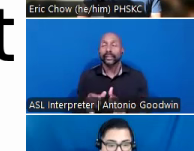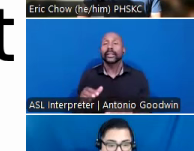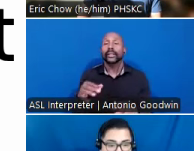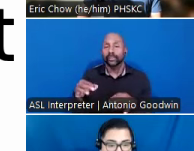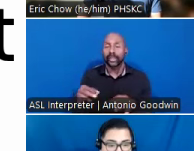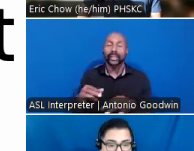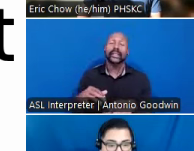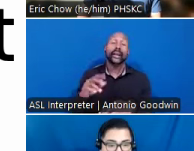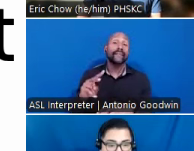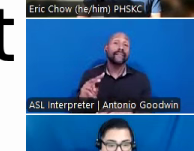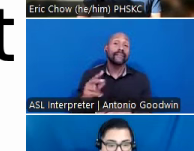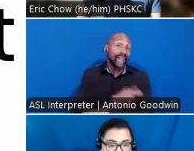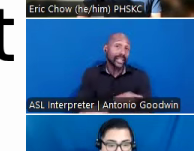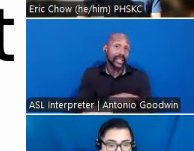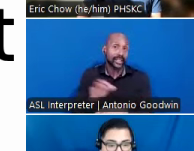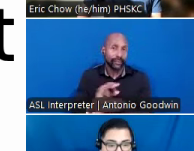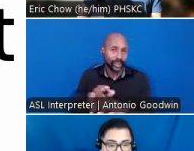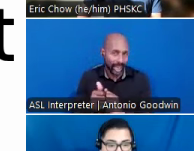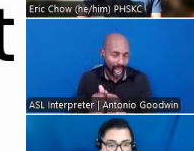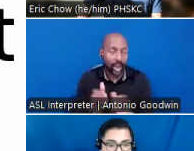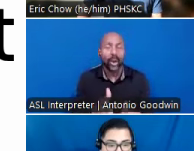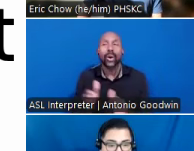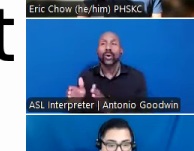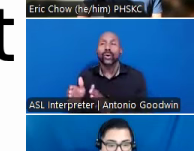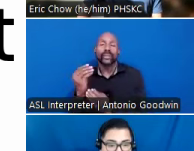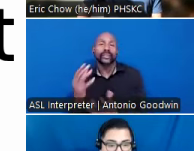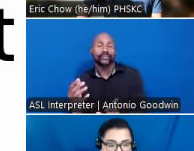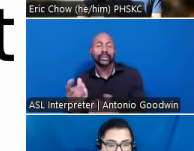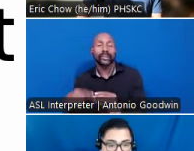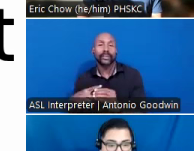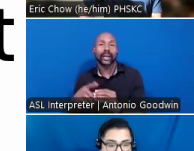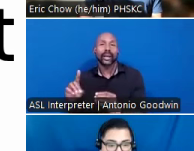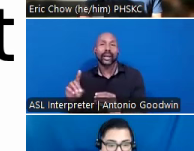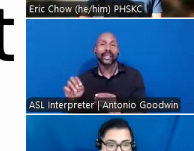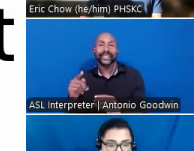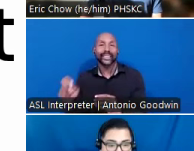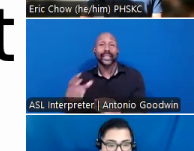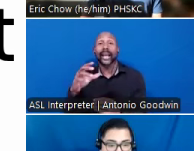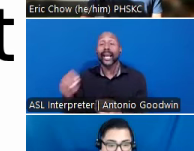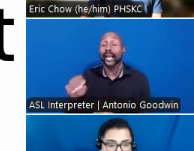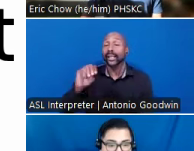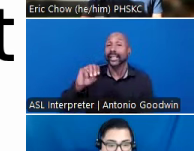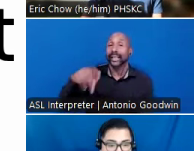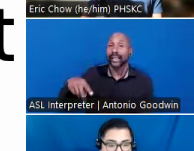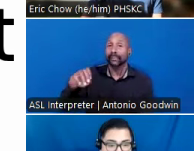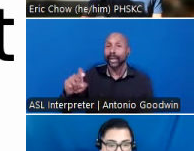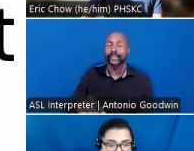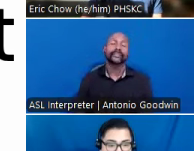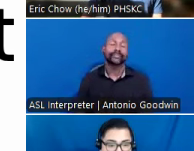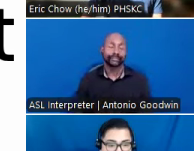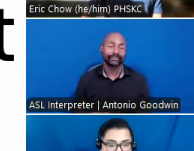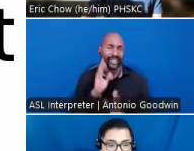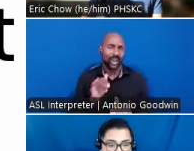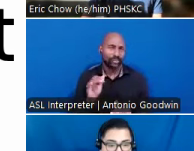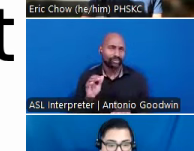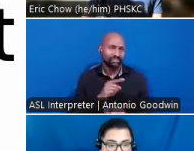you some updates on dengue and Mpox. Hopefully this information was really useful. I am happy to take any questions that